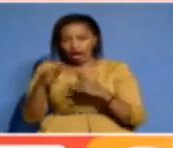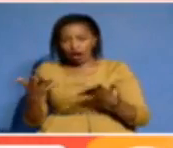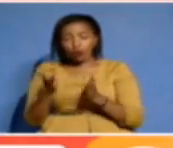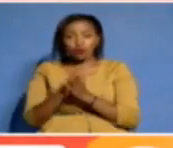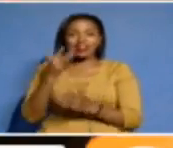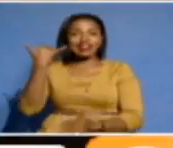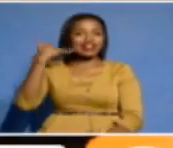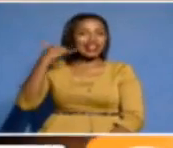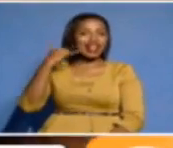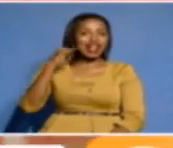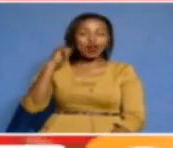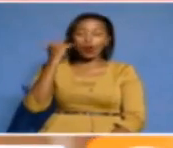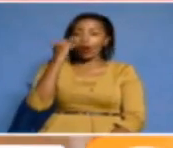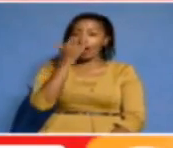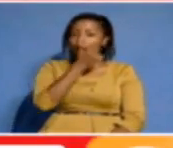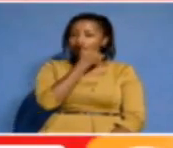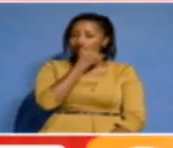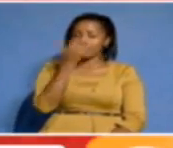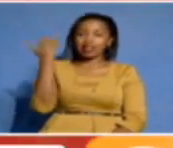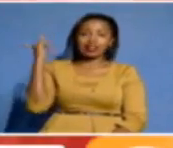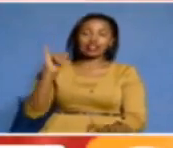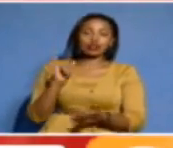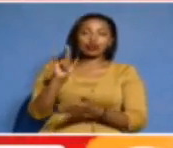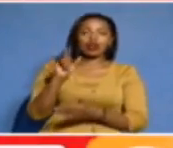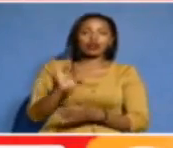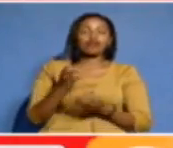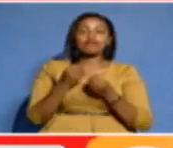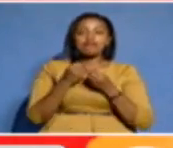discovery is just one among many initiatives by